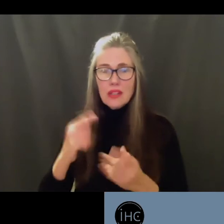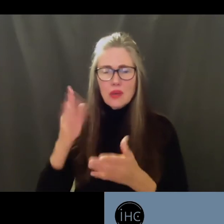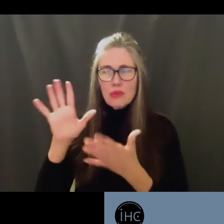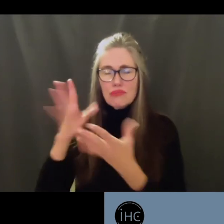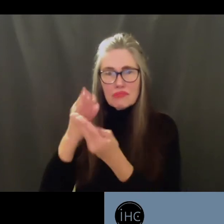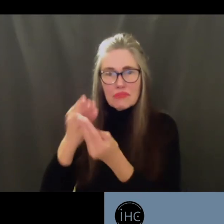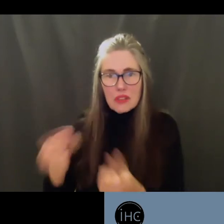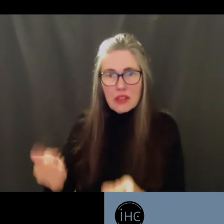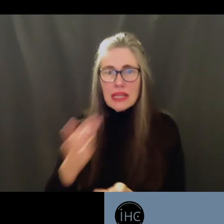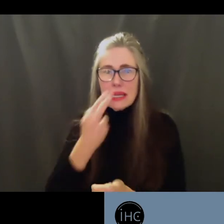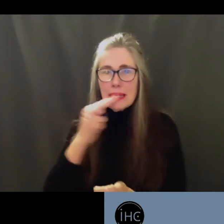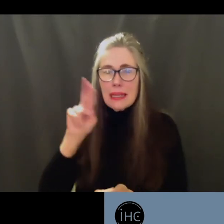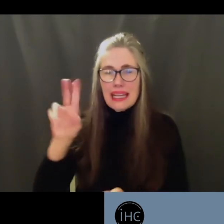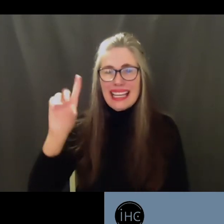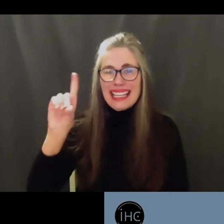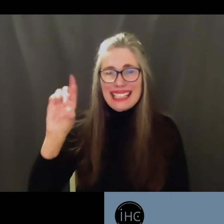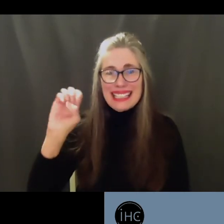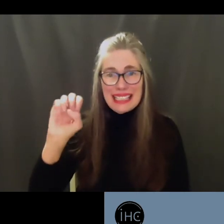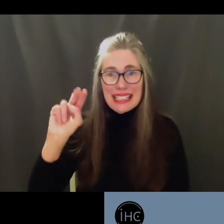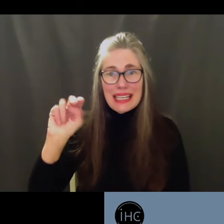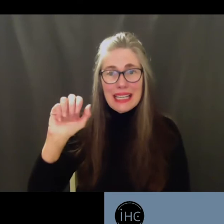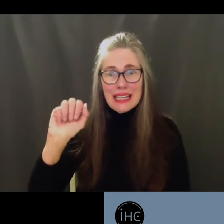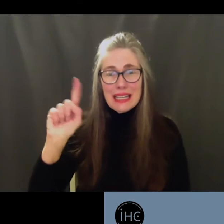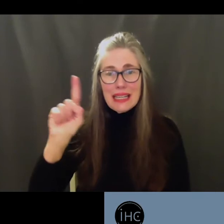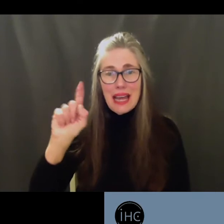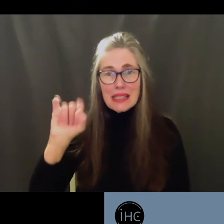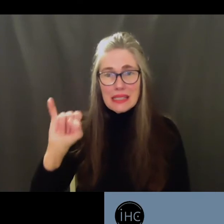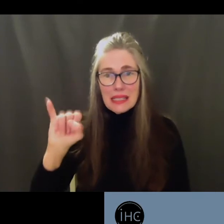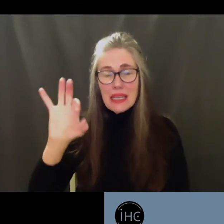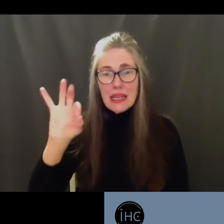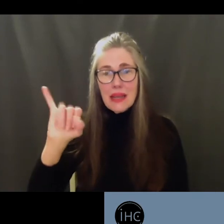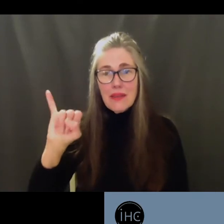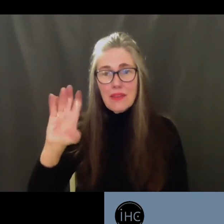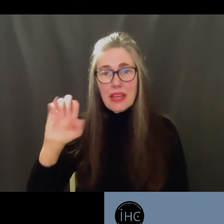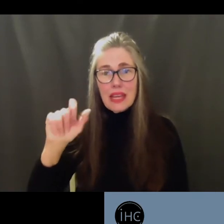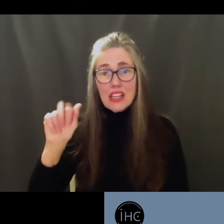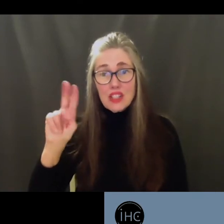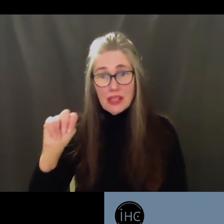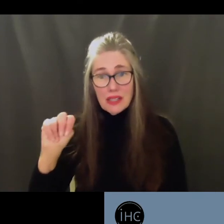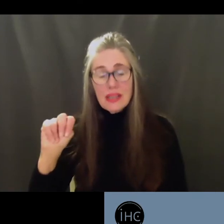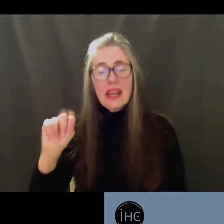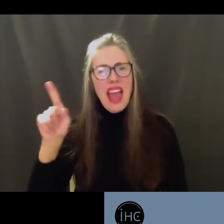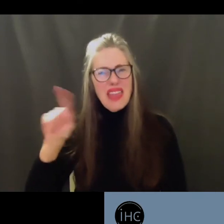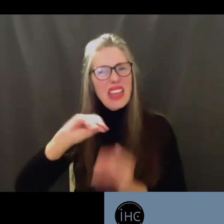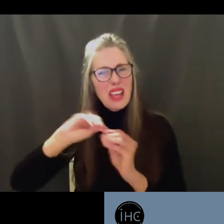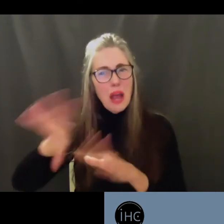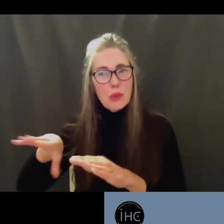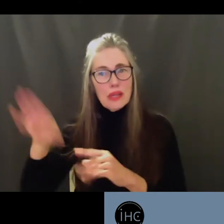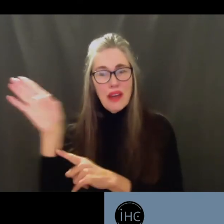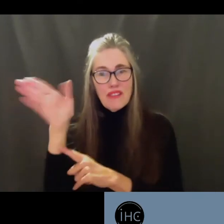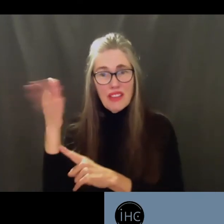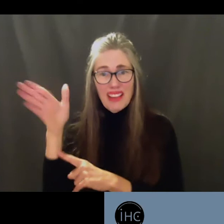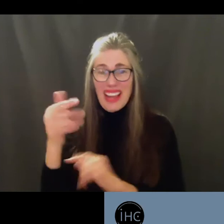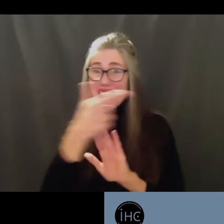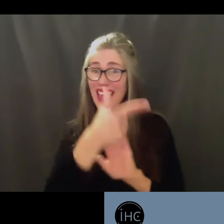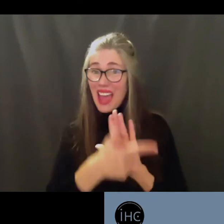and they both had laws, but the laws were often not as respected in Italy, and they were not as comprehensive.